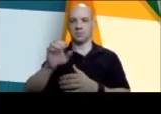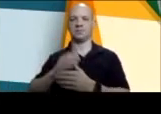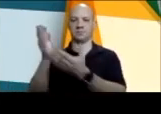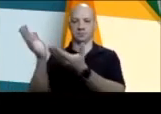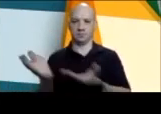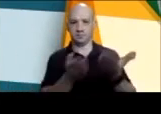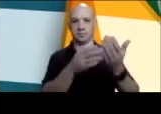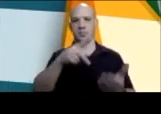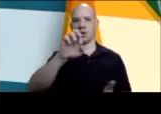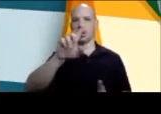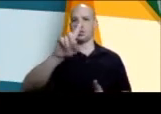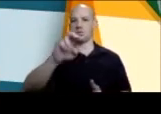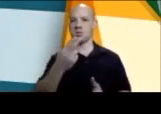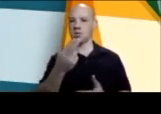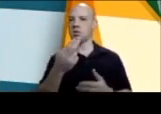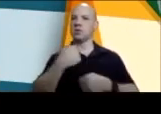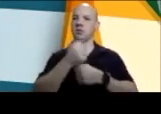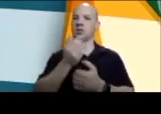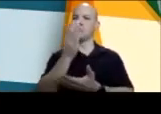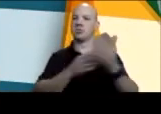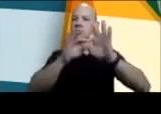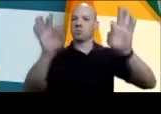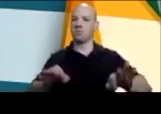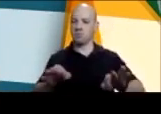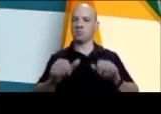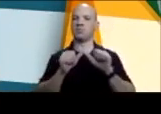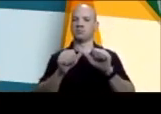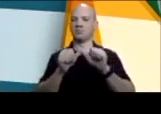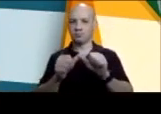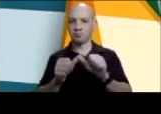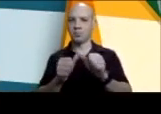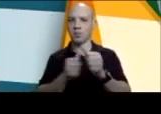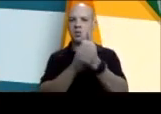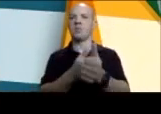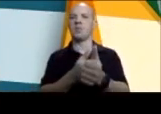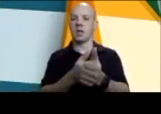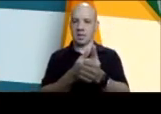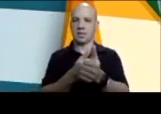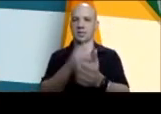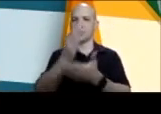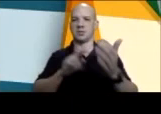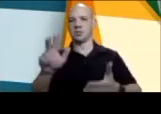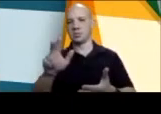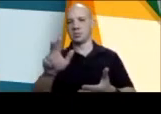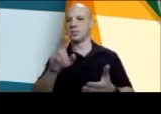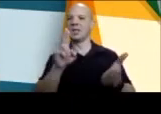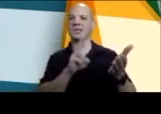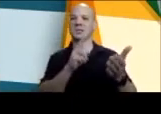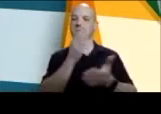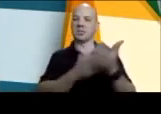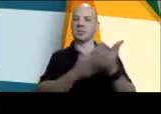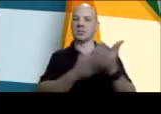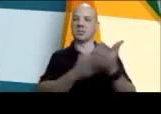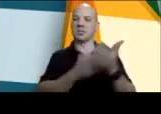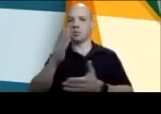PRDOH has created various forms for maintaining compliance with Section 3, such as Section 3 contractor plan and a Section